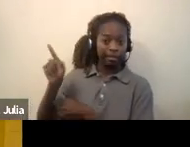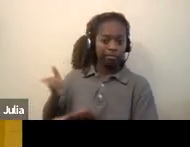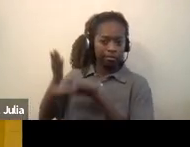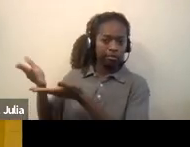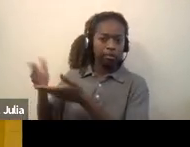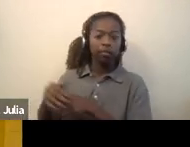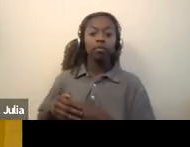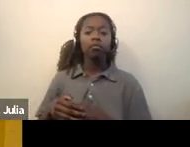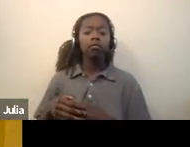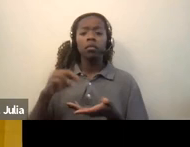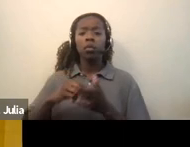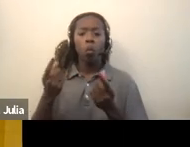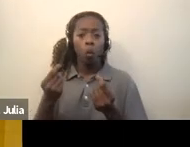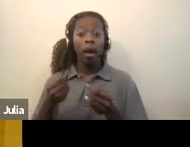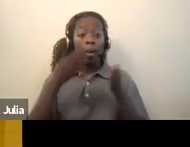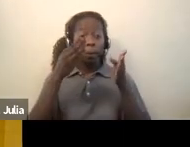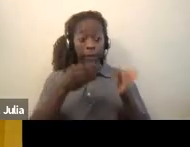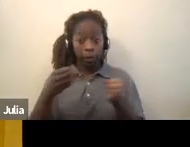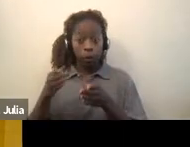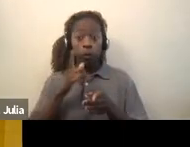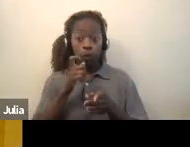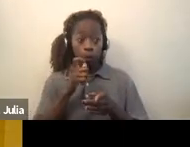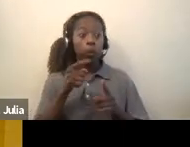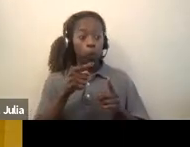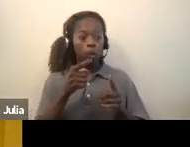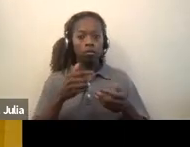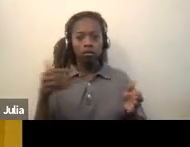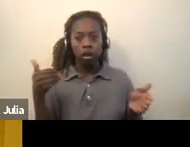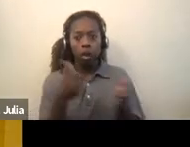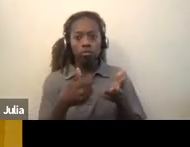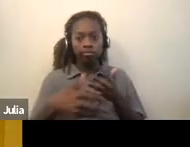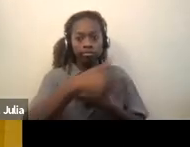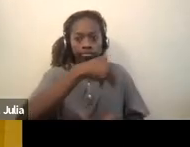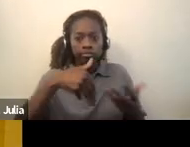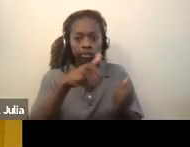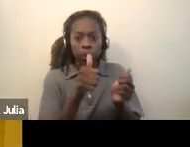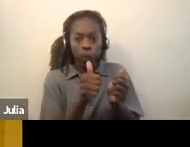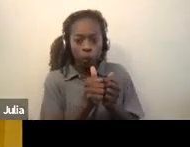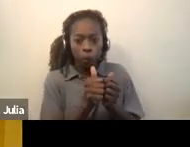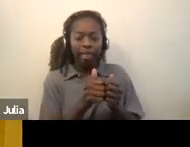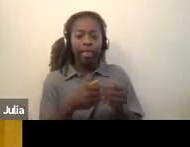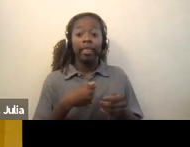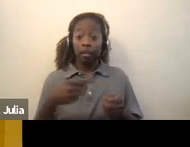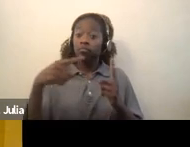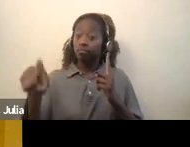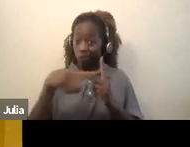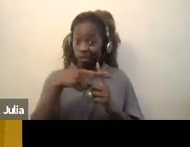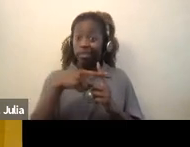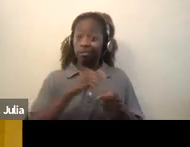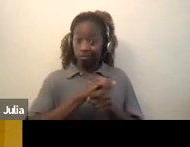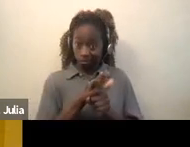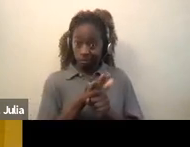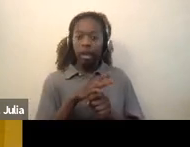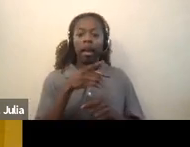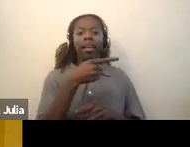identified as close contact of confirmed positive case to stay in school with daily testing for five days if they